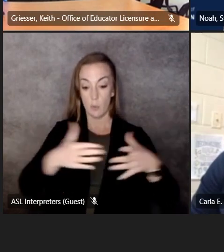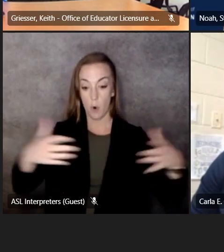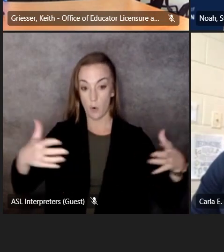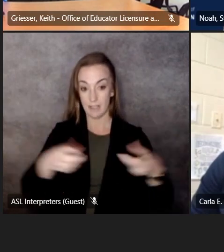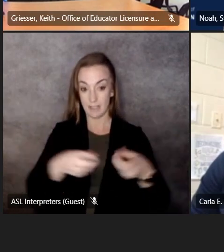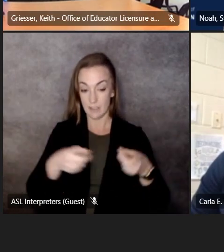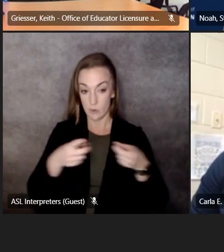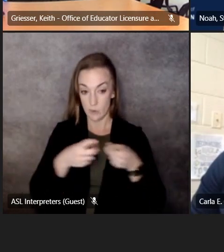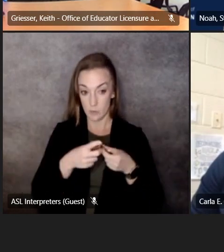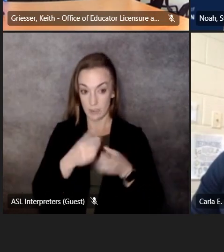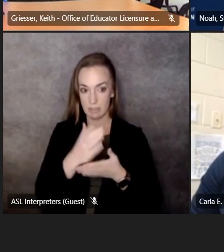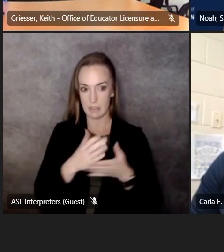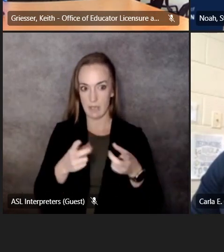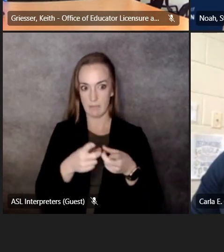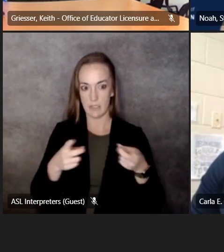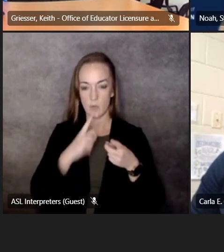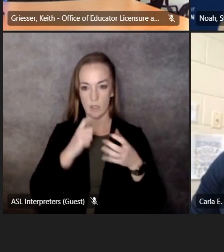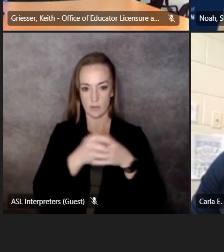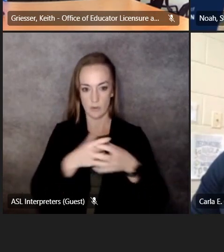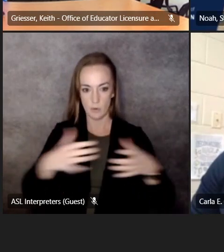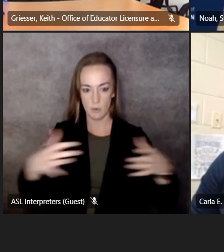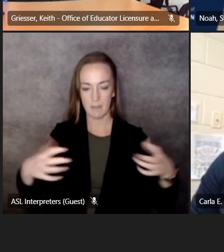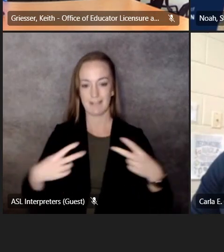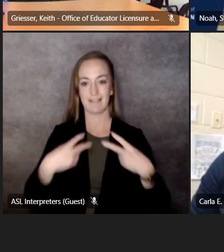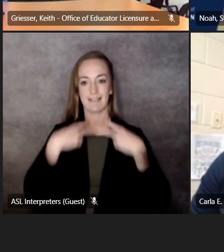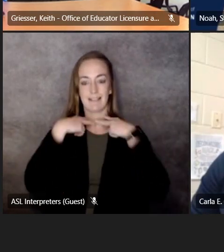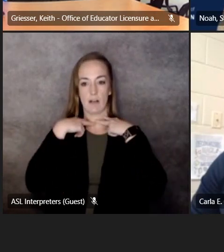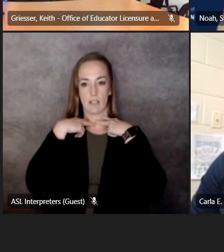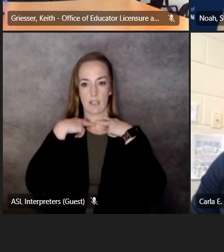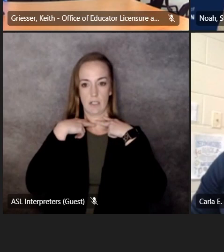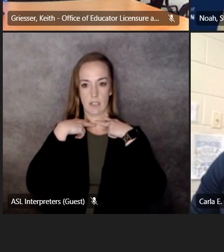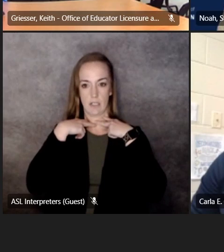been sort of stuck in amber on the 2019